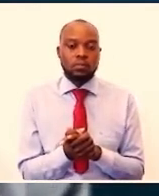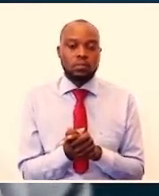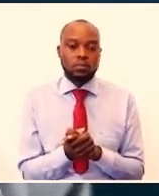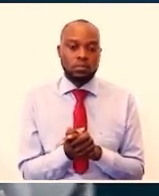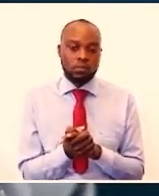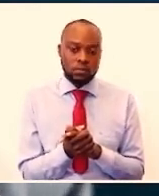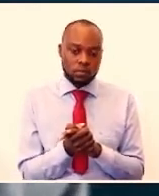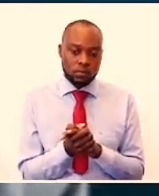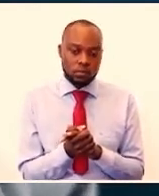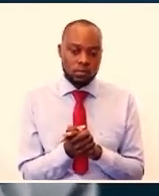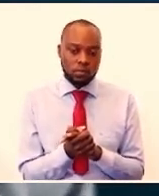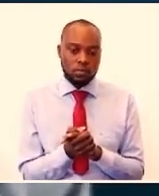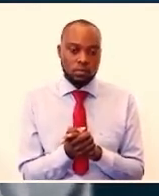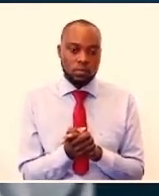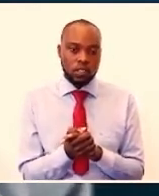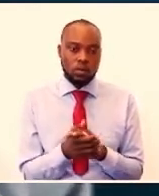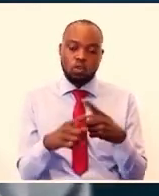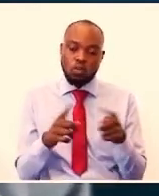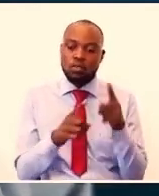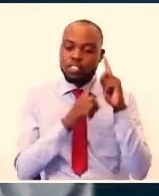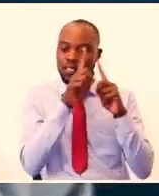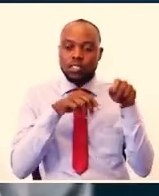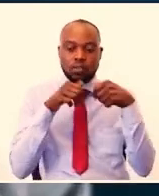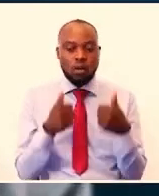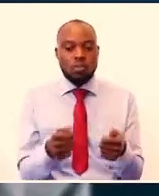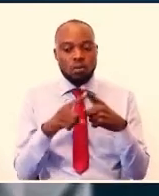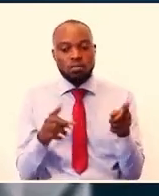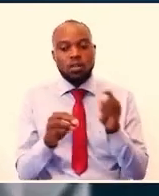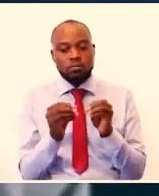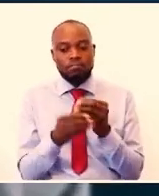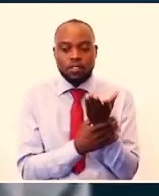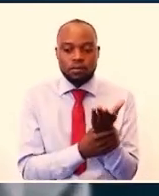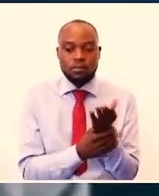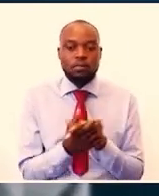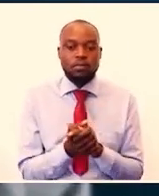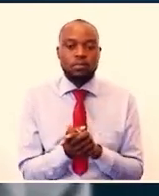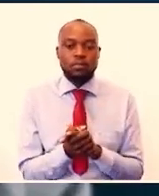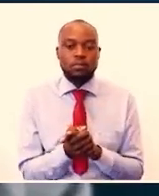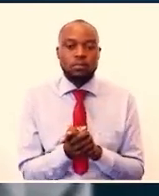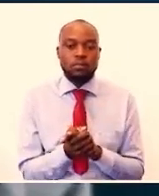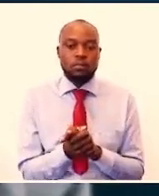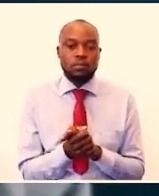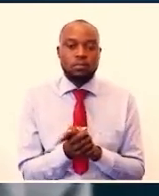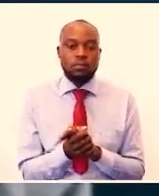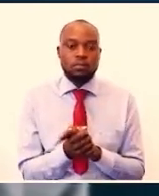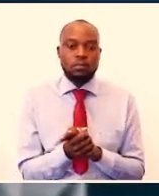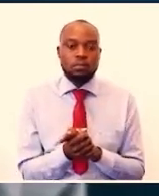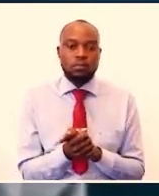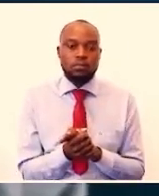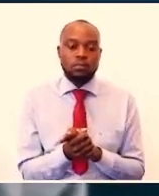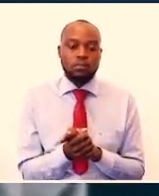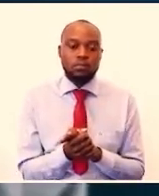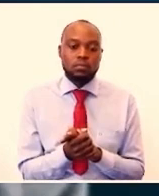reimagined and restructured, but are repurposed away from consumption